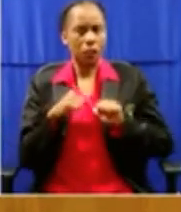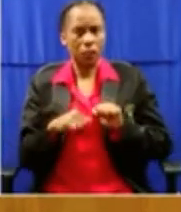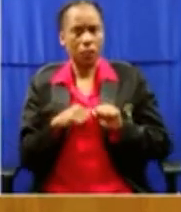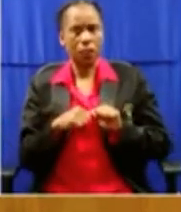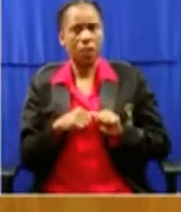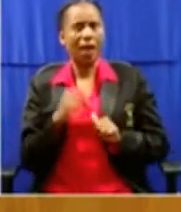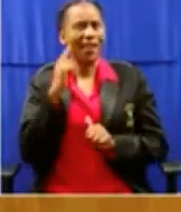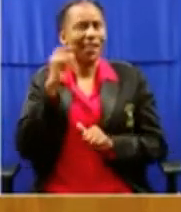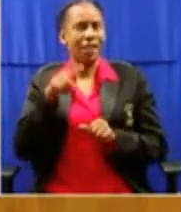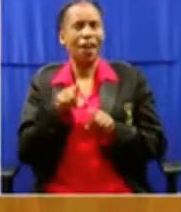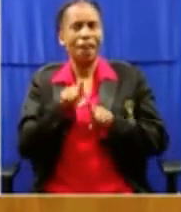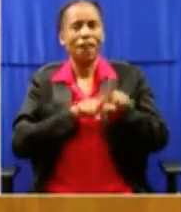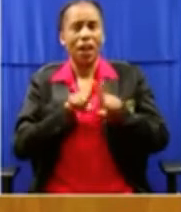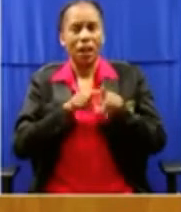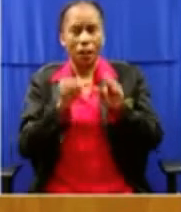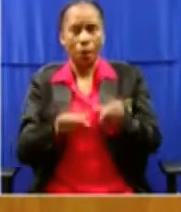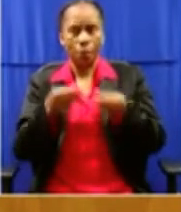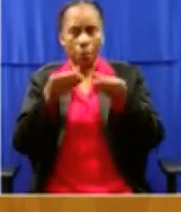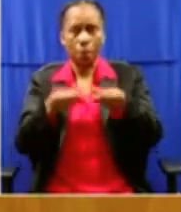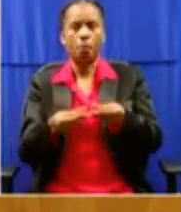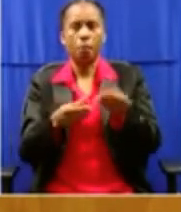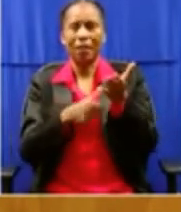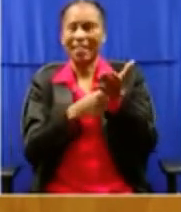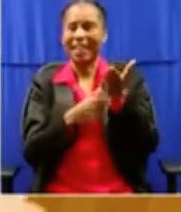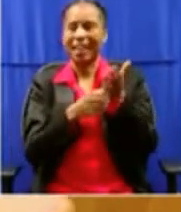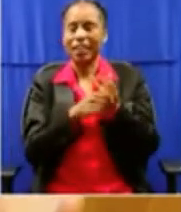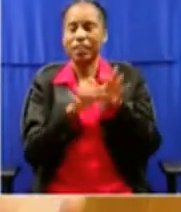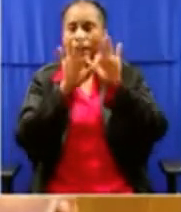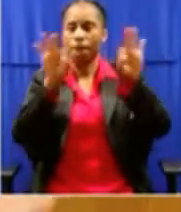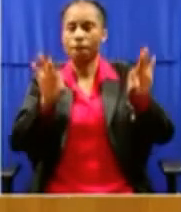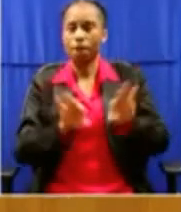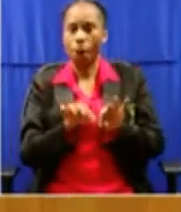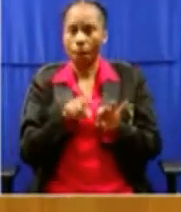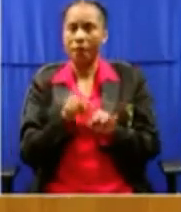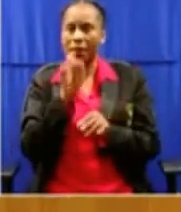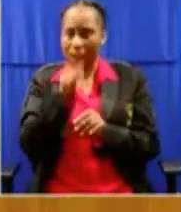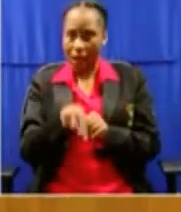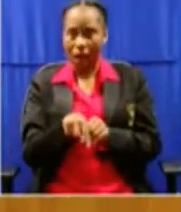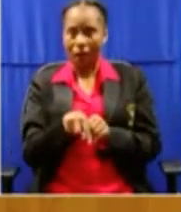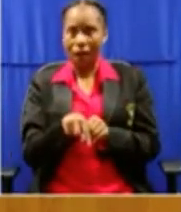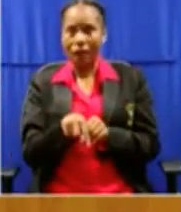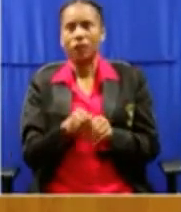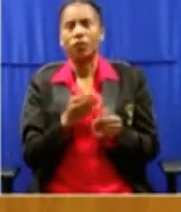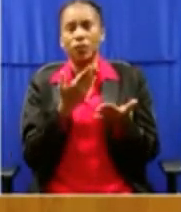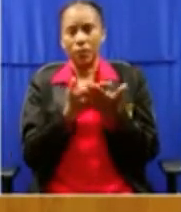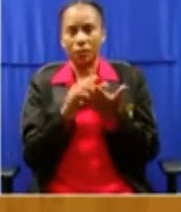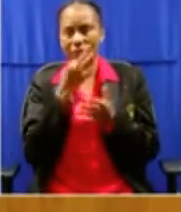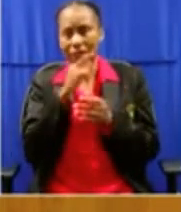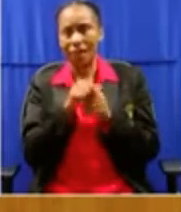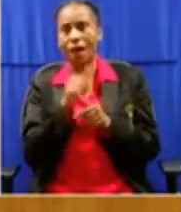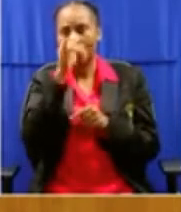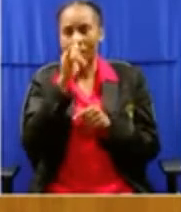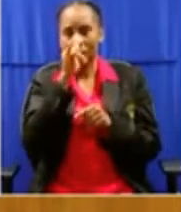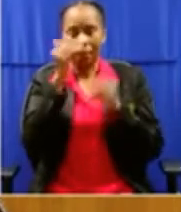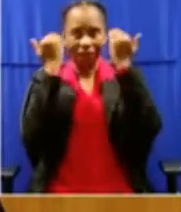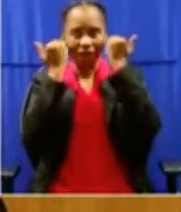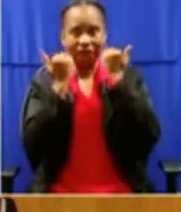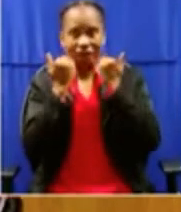to submit a tax form, that you can then be held criminally negligent. Now remember, National